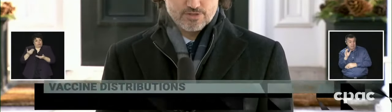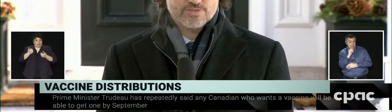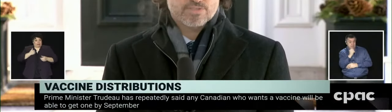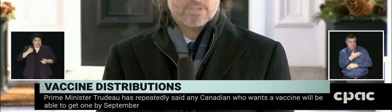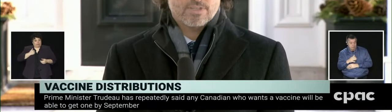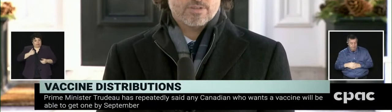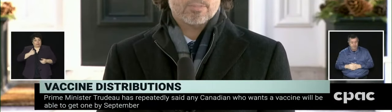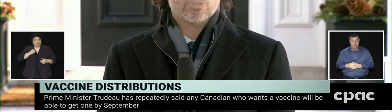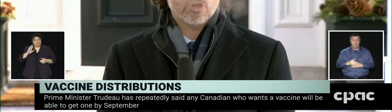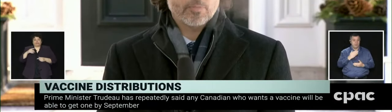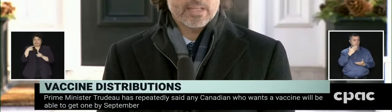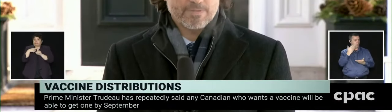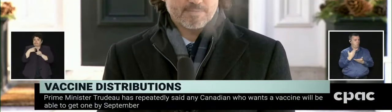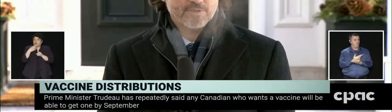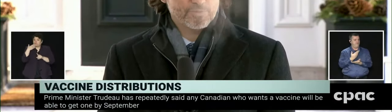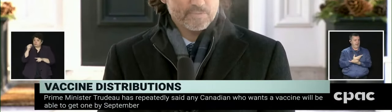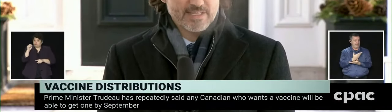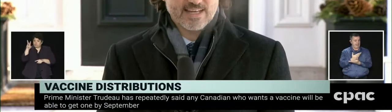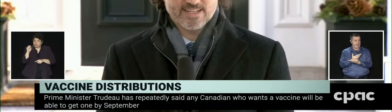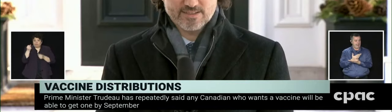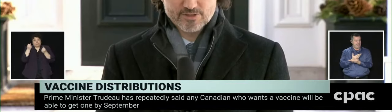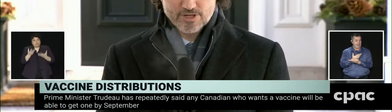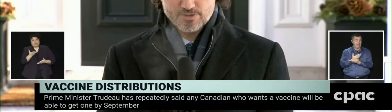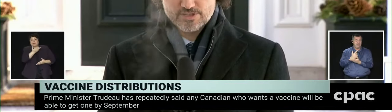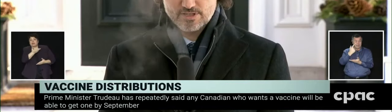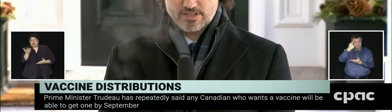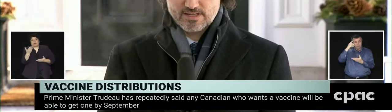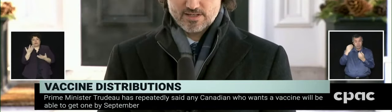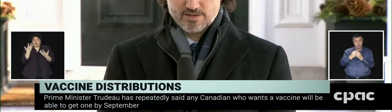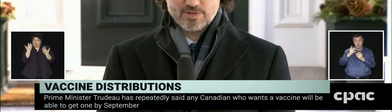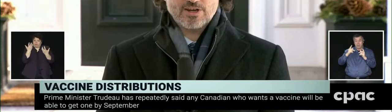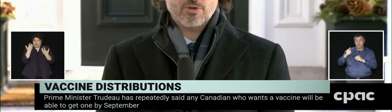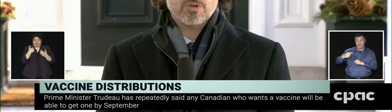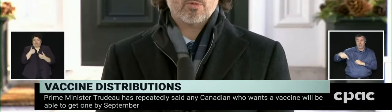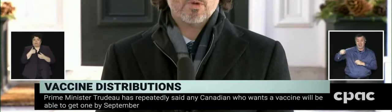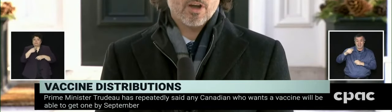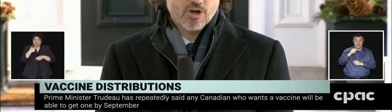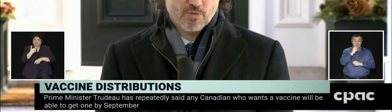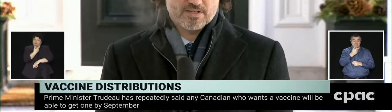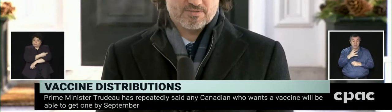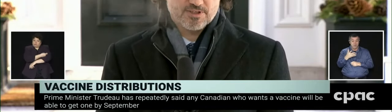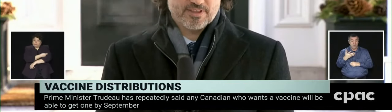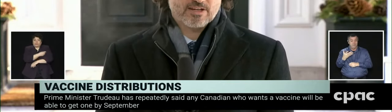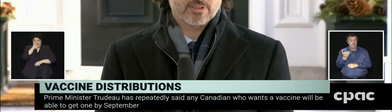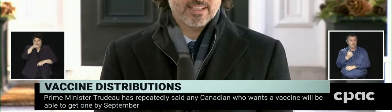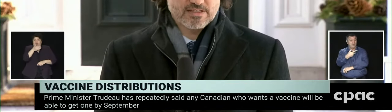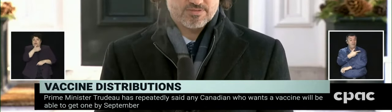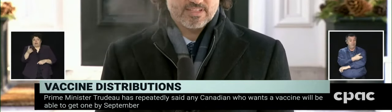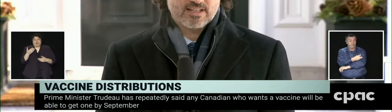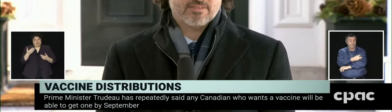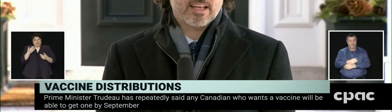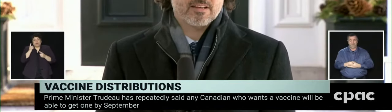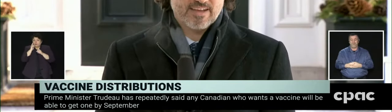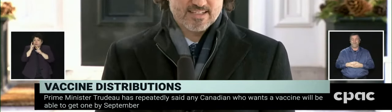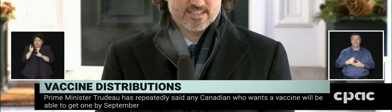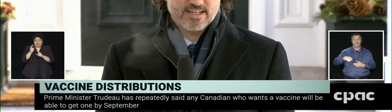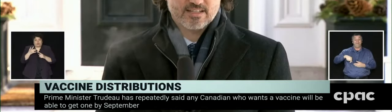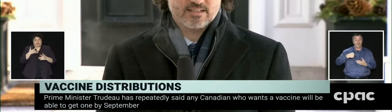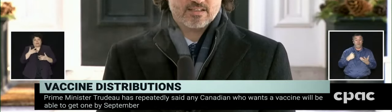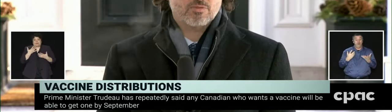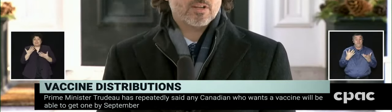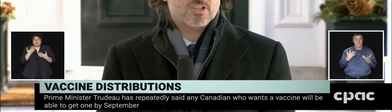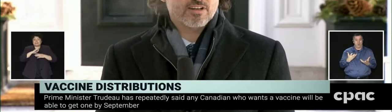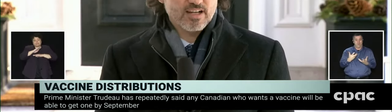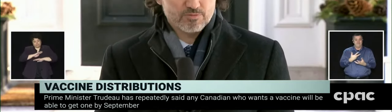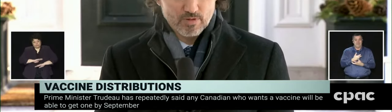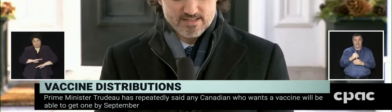good news for so many people who will be getting their dose. We know we all want to feel that relief of getting vaccinated,